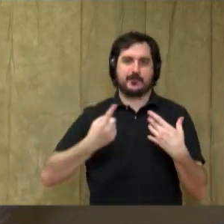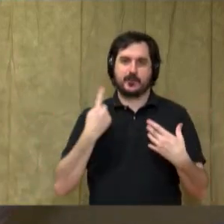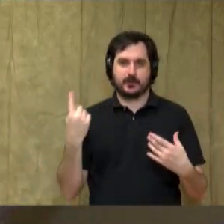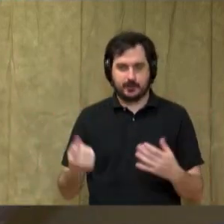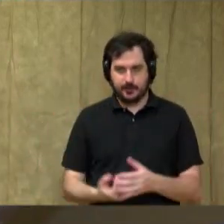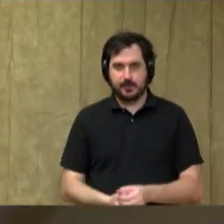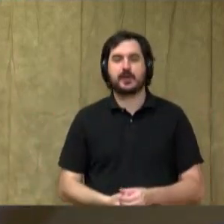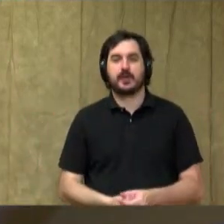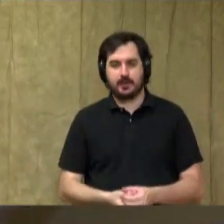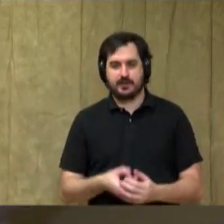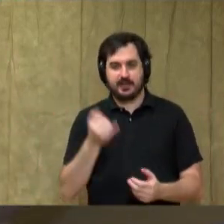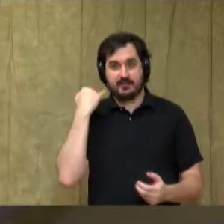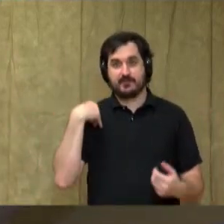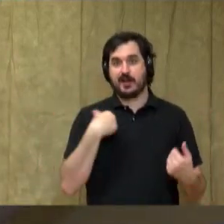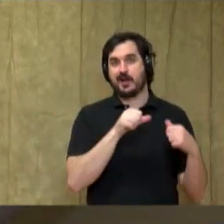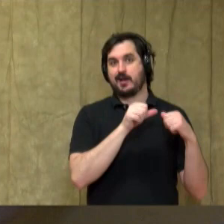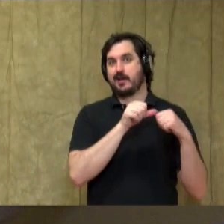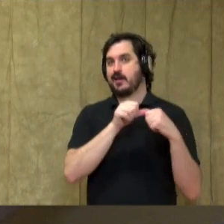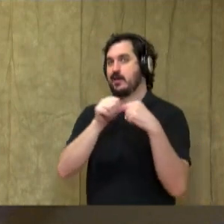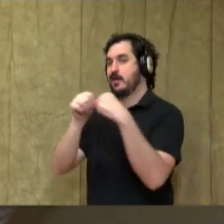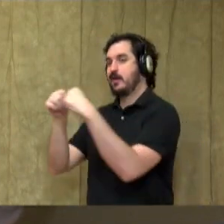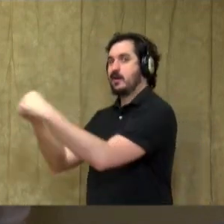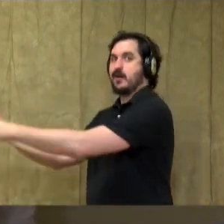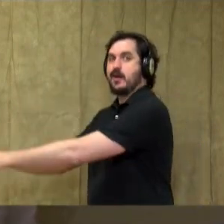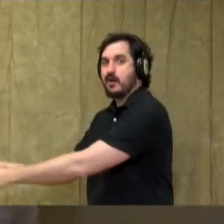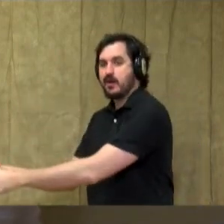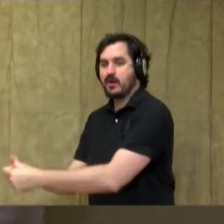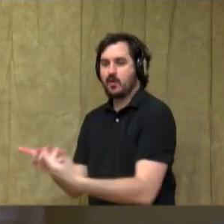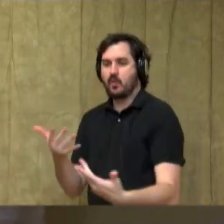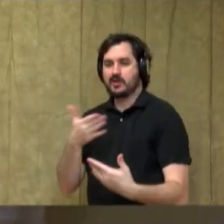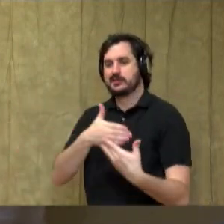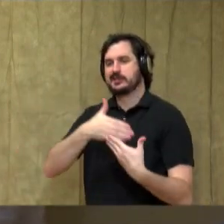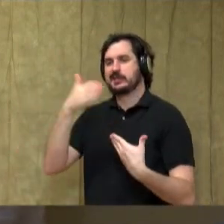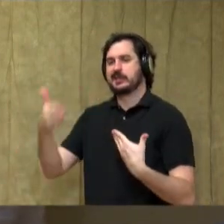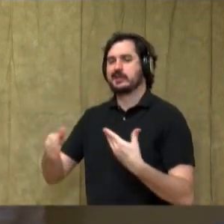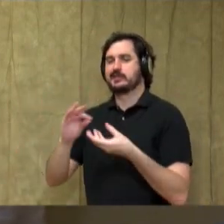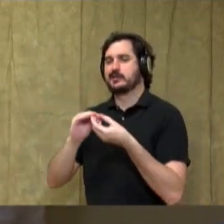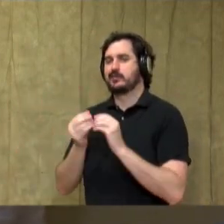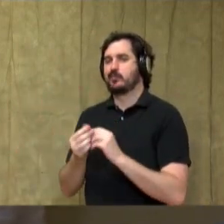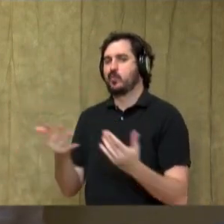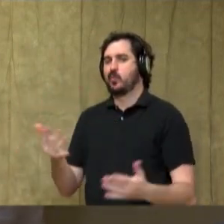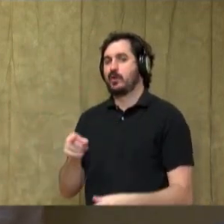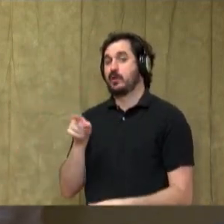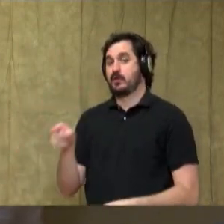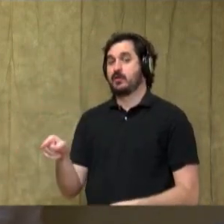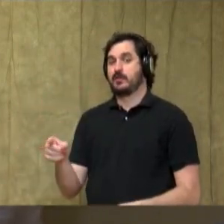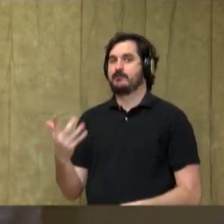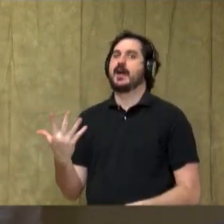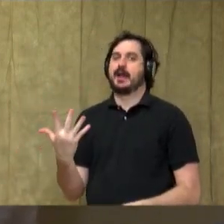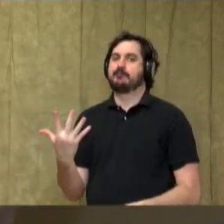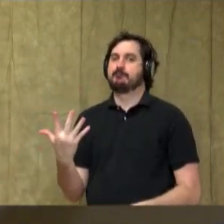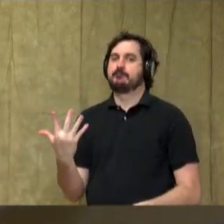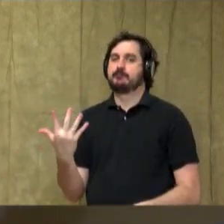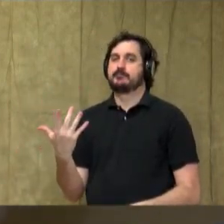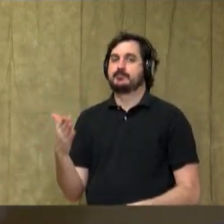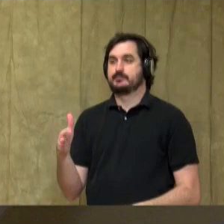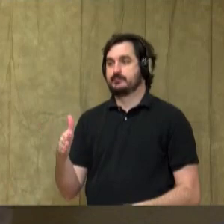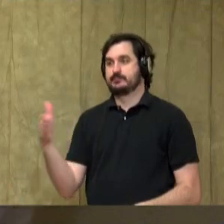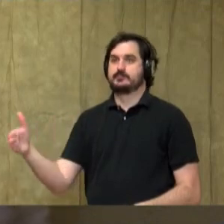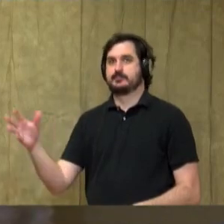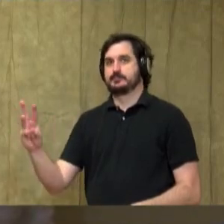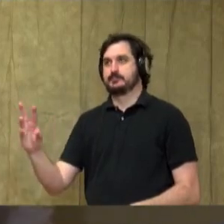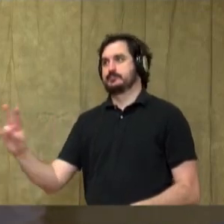this number line out, the next part right here, what number would that be? Yeah, that would be a 5. And then we